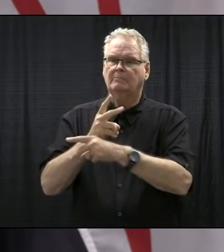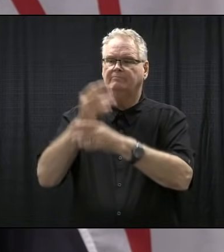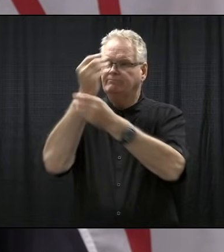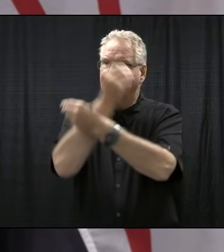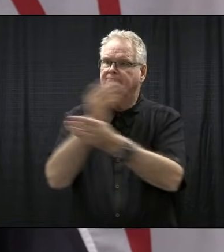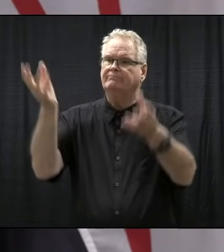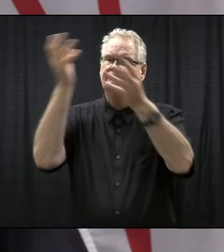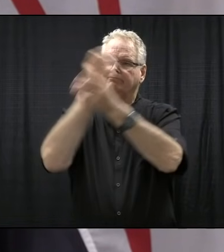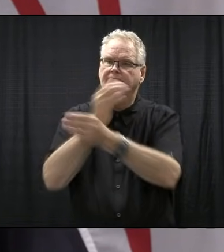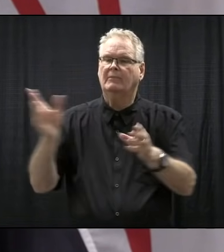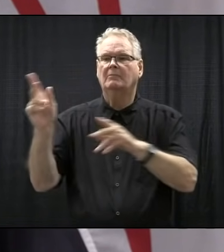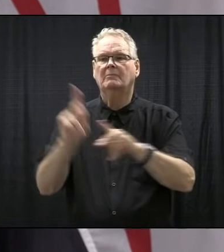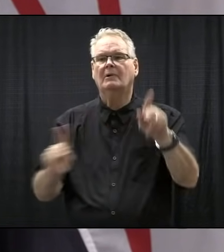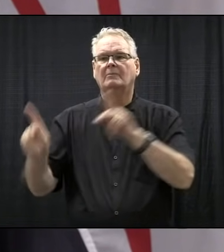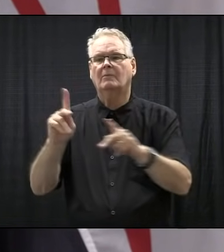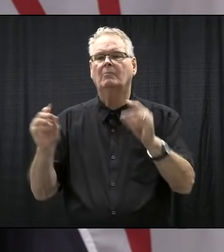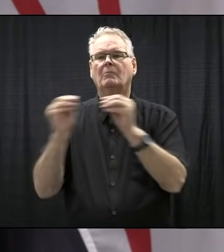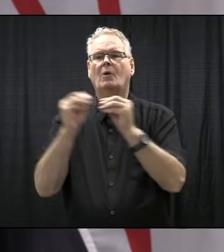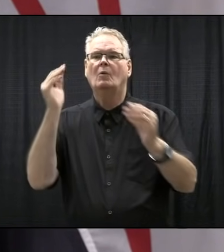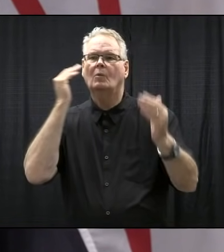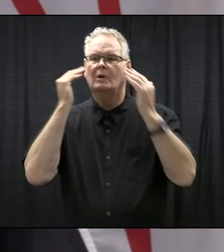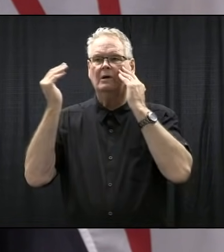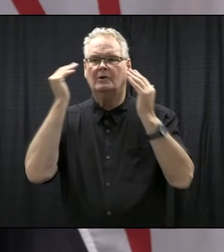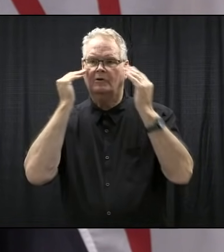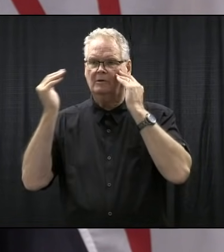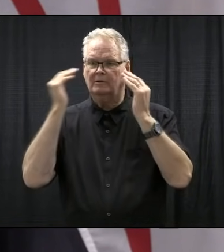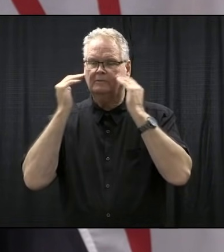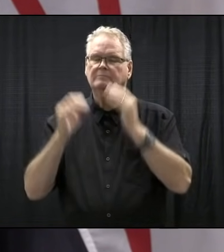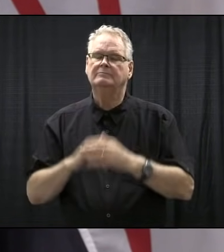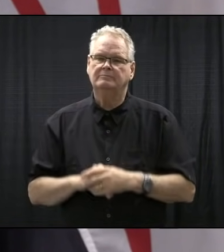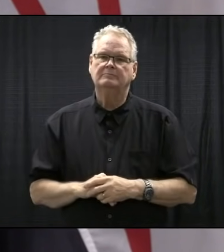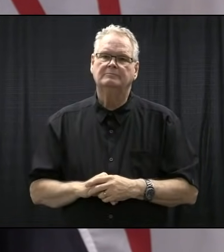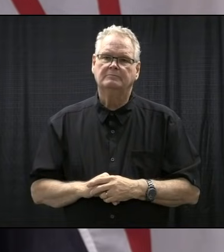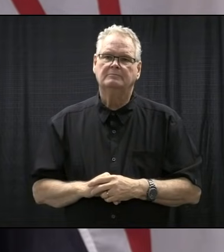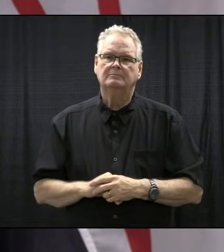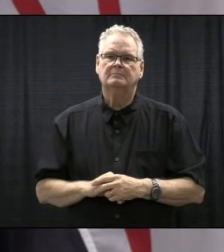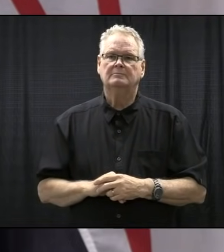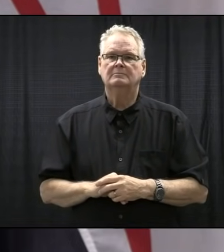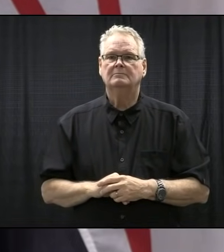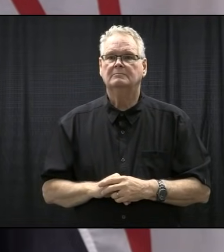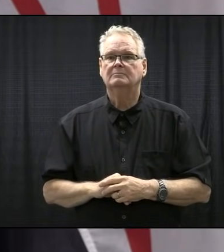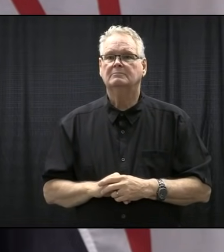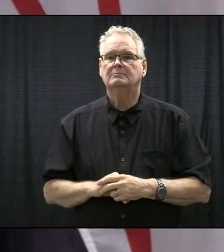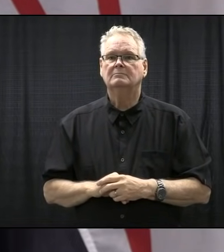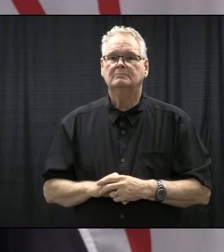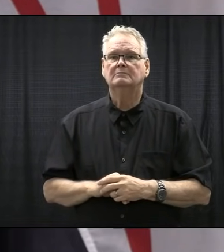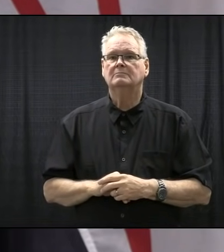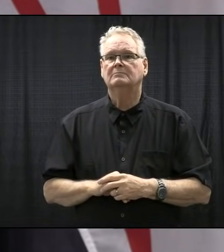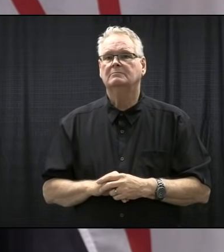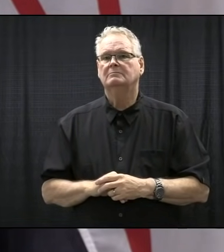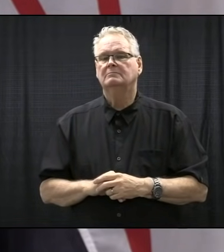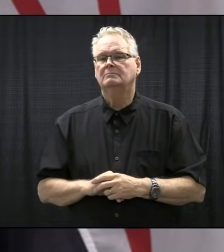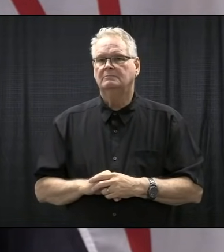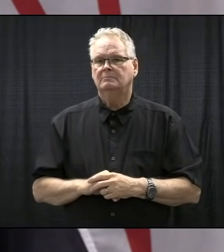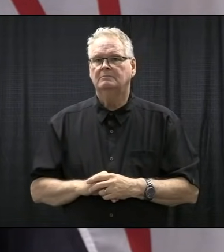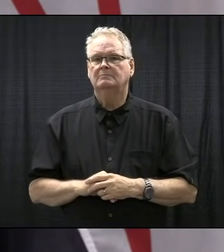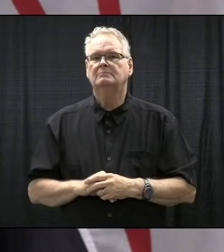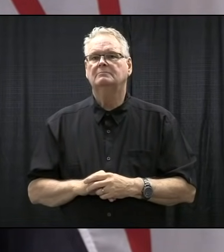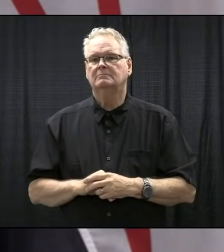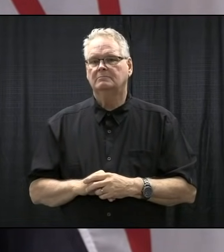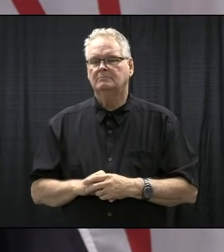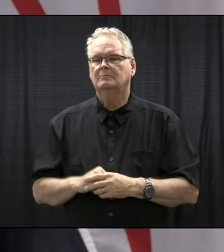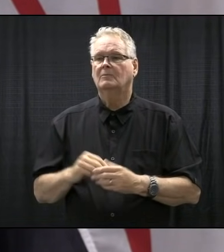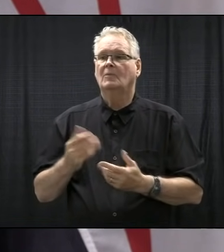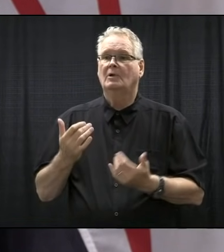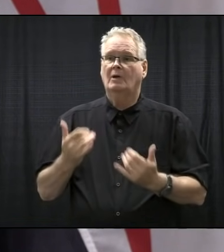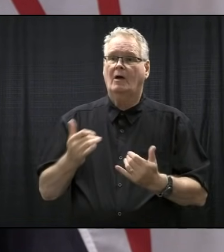individuals, families, organizations, and businesses need to carry the torch onward. You have the tools and the know-how to prevent the spread of COVID, and